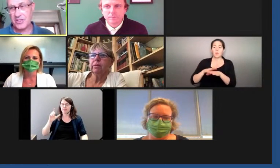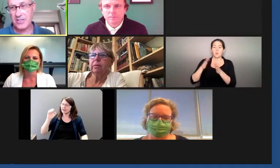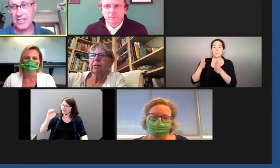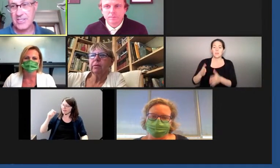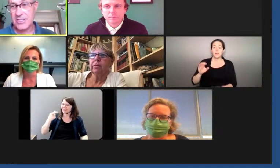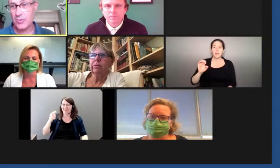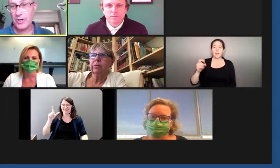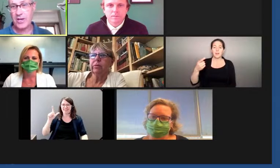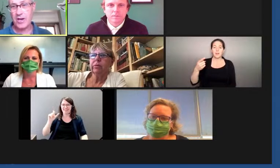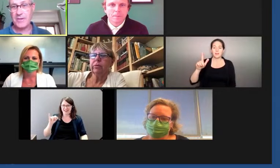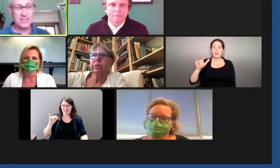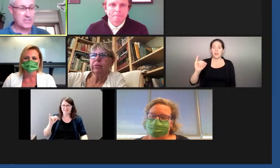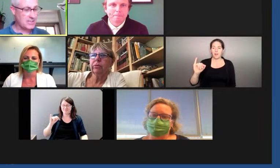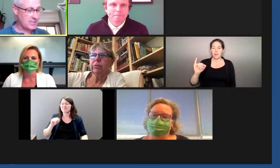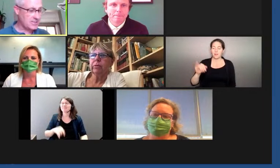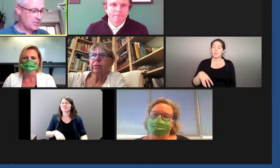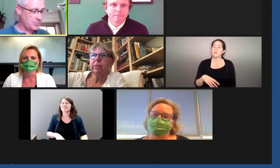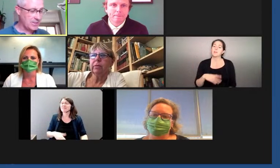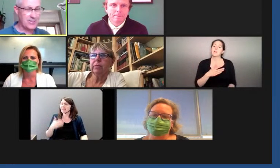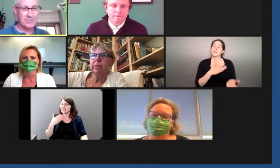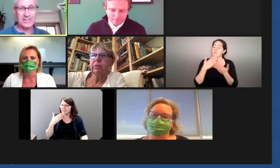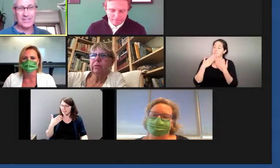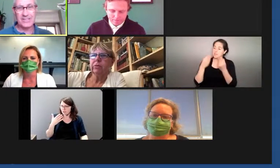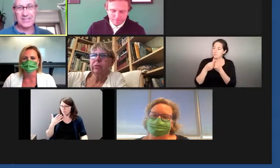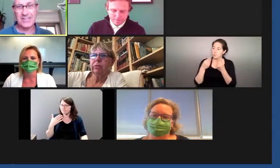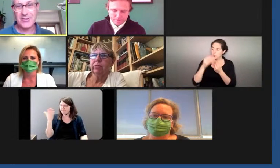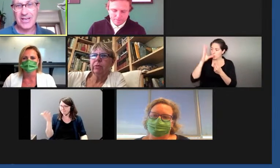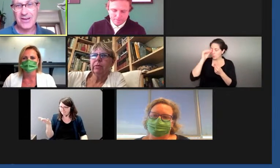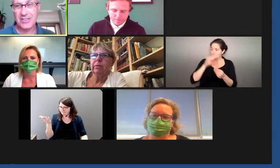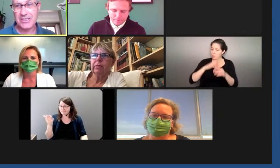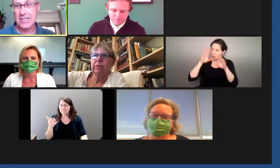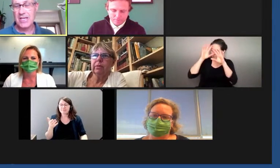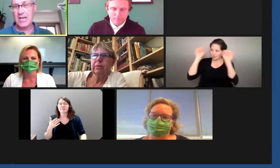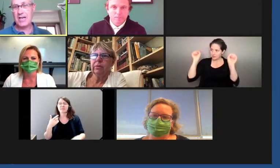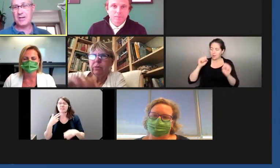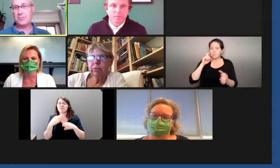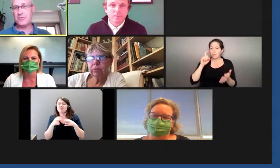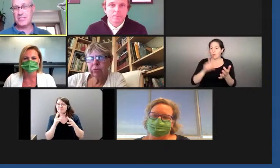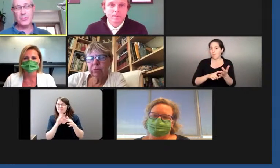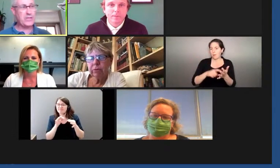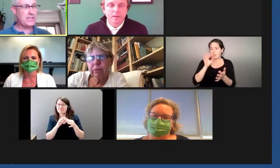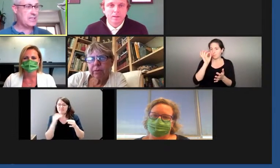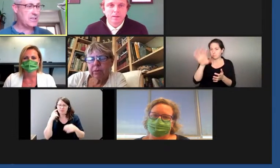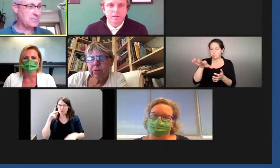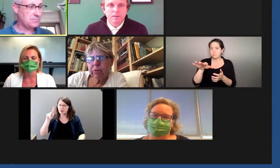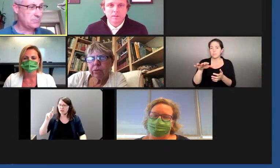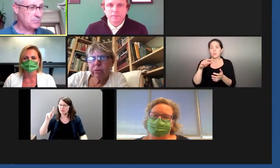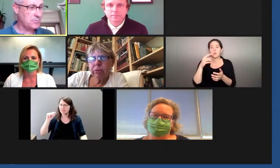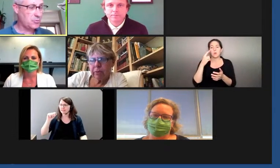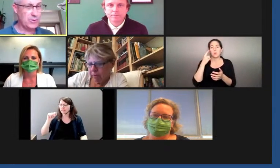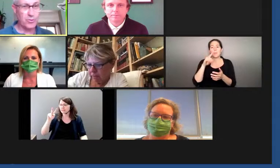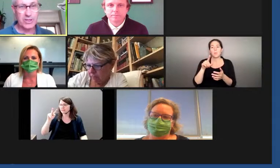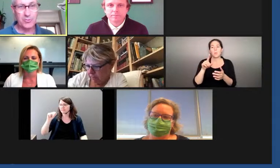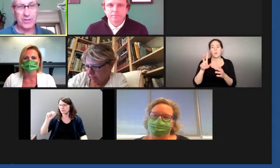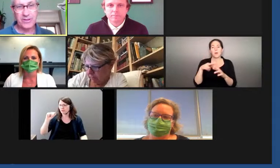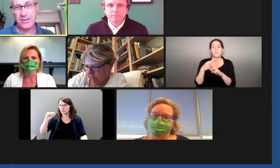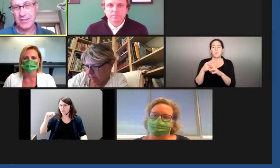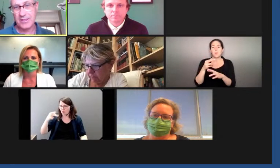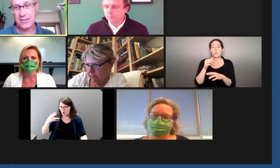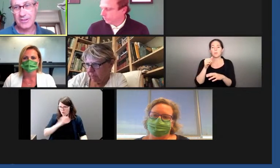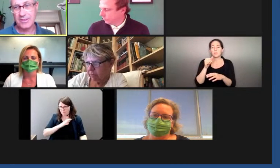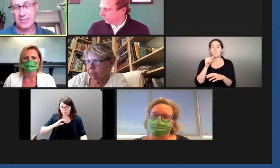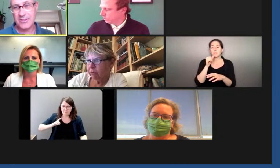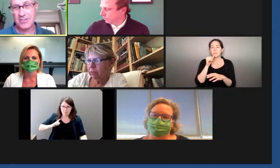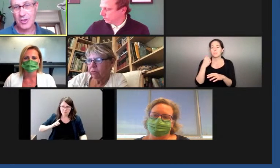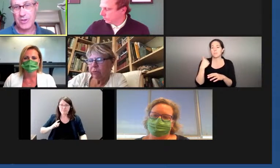Mr. Chair. Just a quick comment to my colleague, Councillor Kavanagh. This week, we worked with